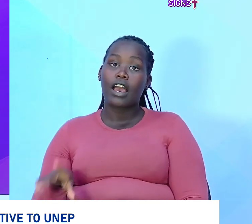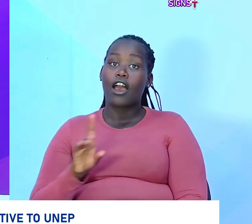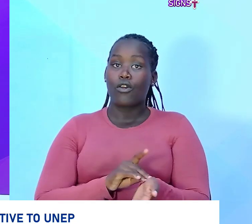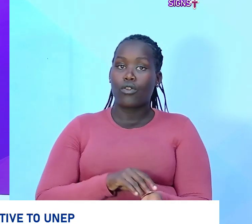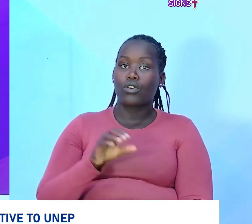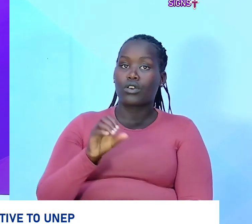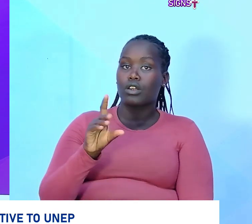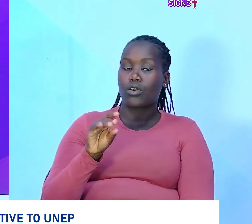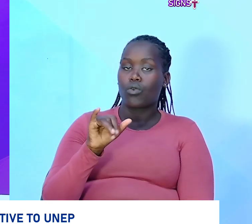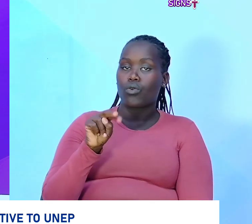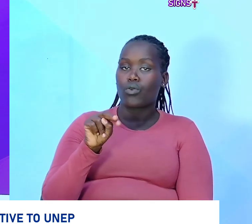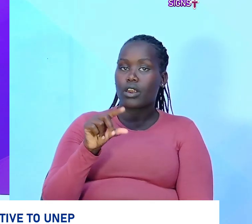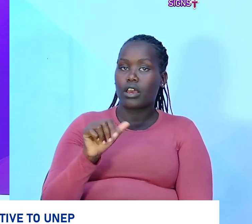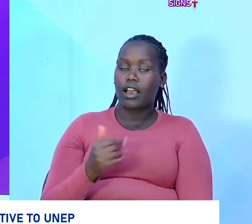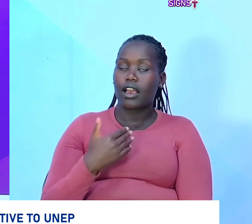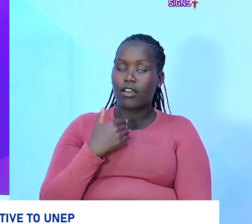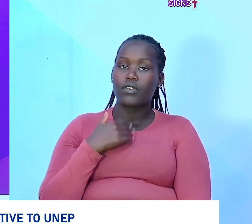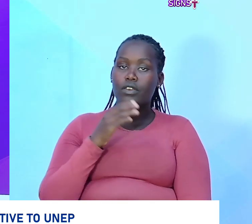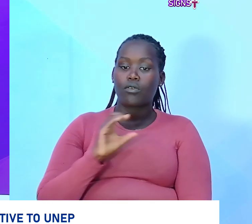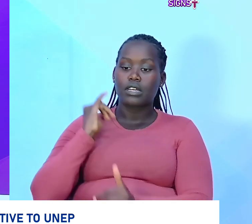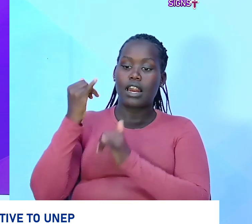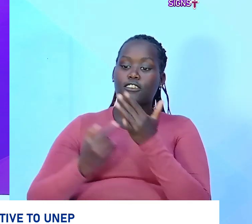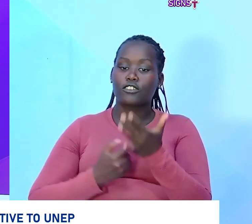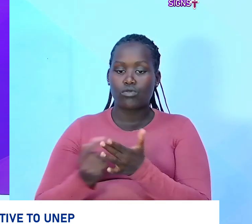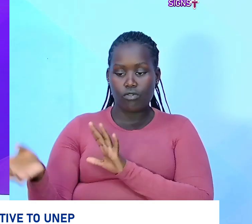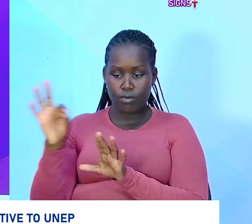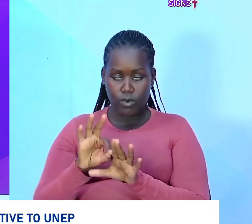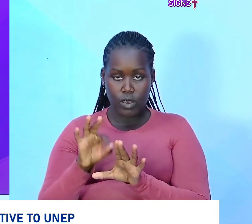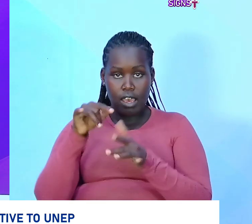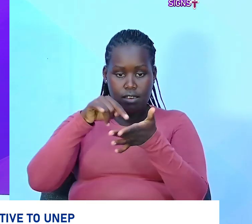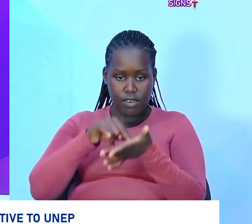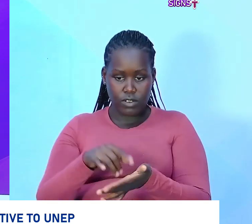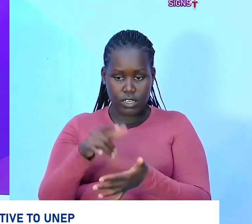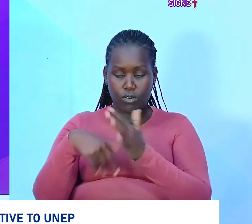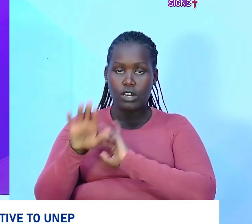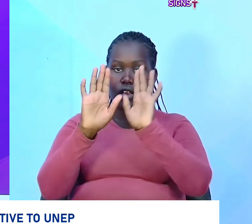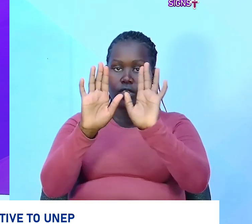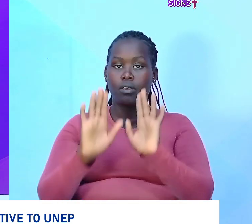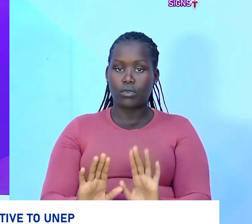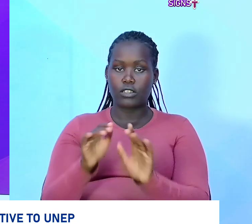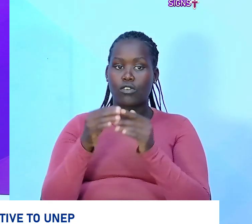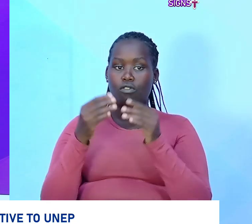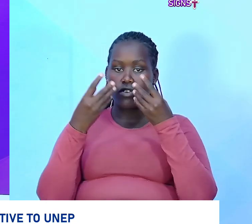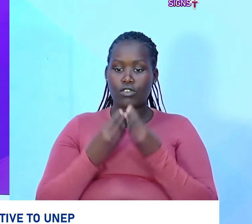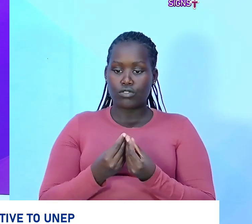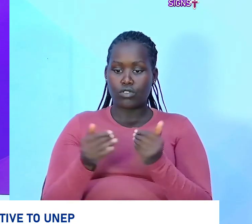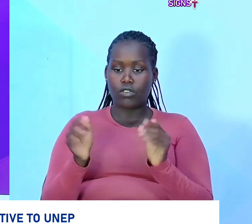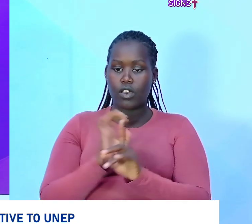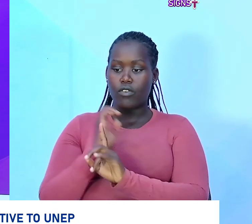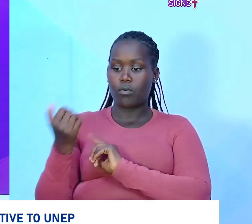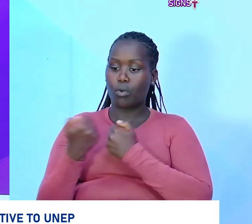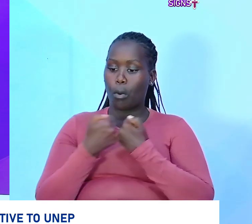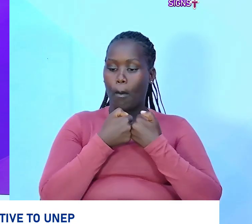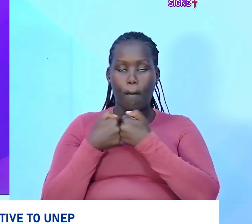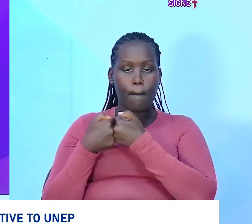appeared before the committee last week for vetting, emphasized the importance of addressing environmental